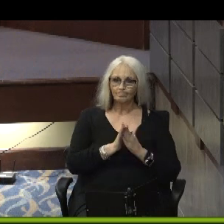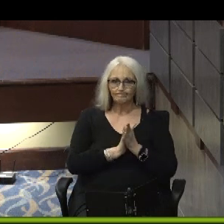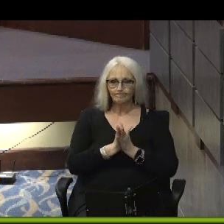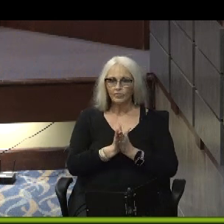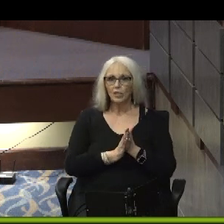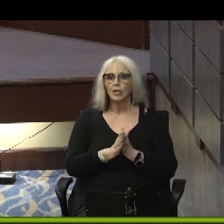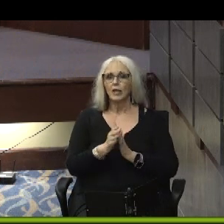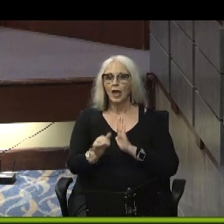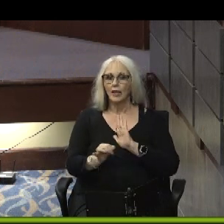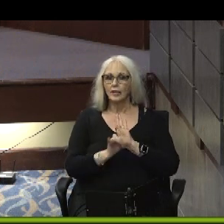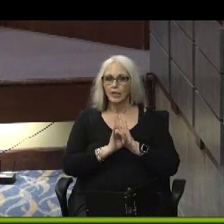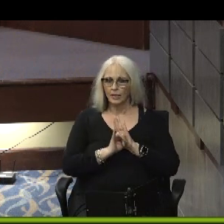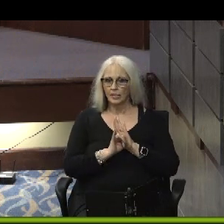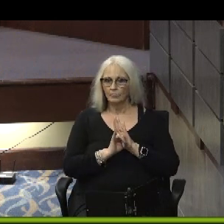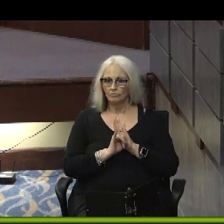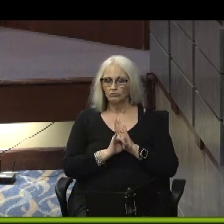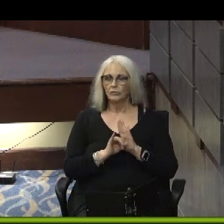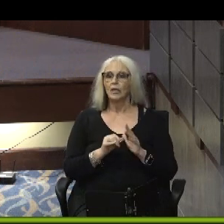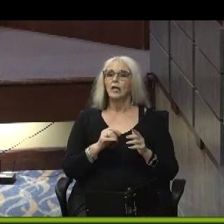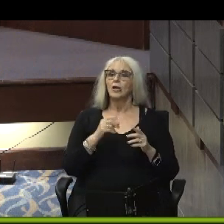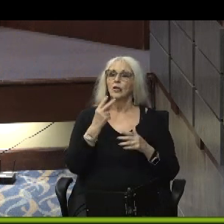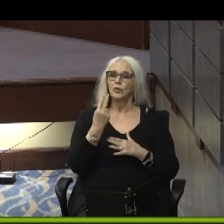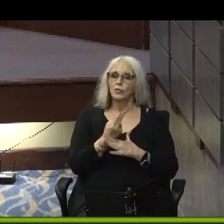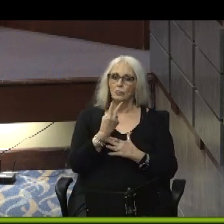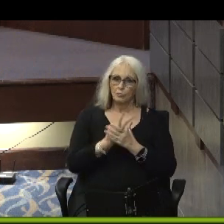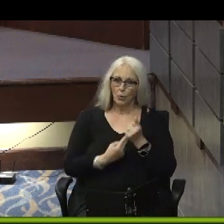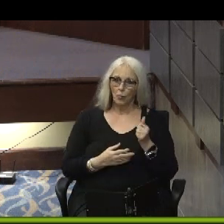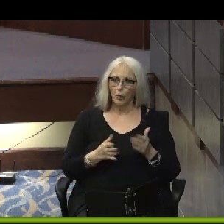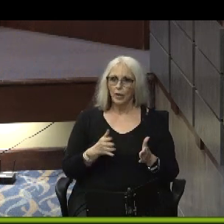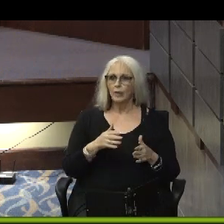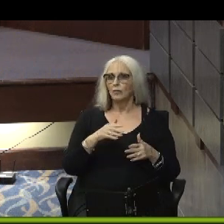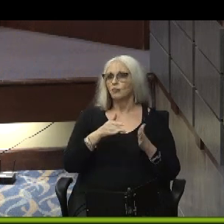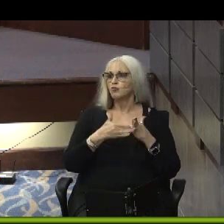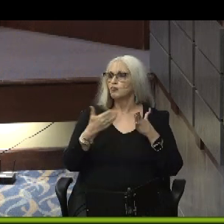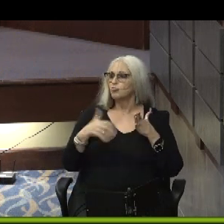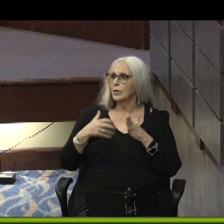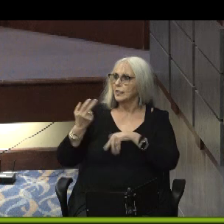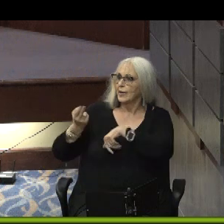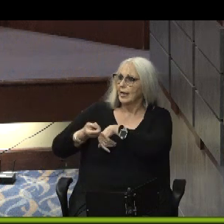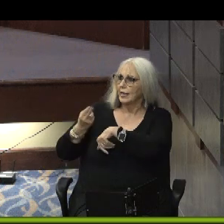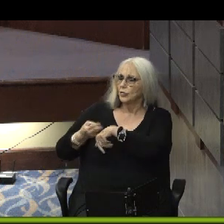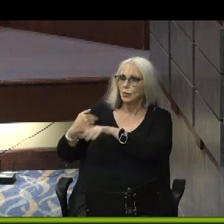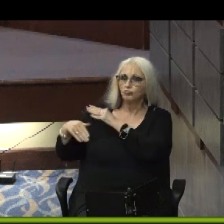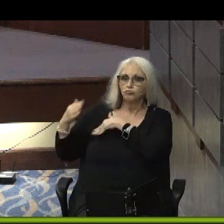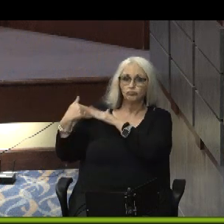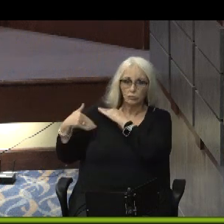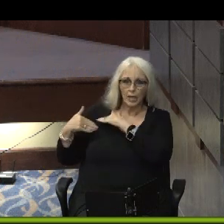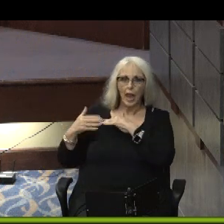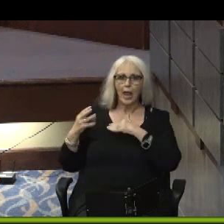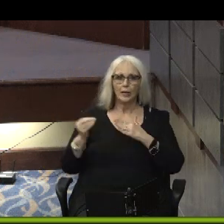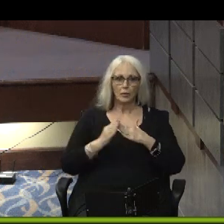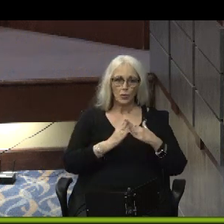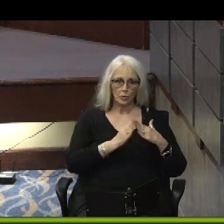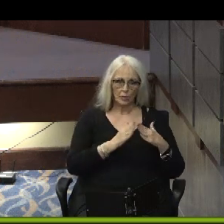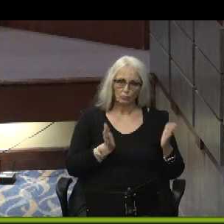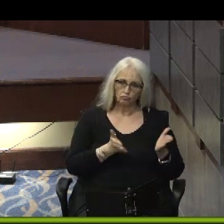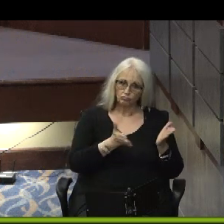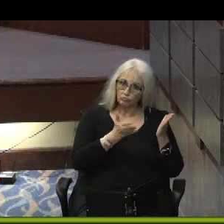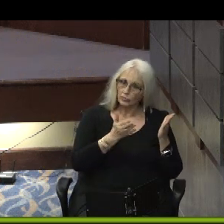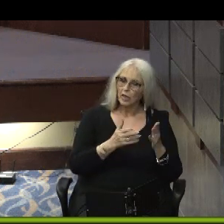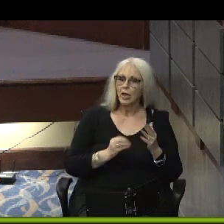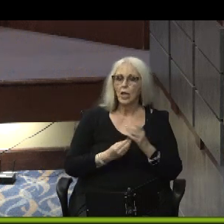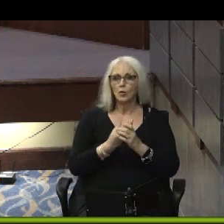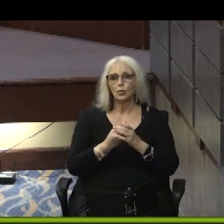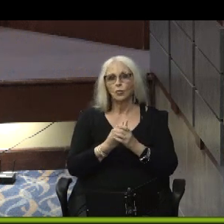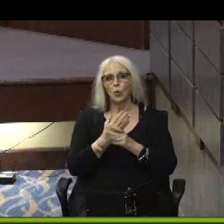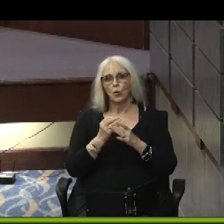identity using both ways that reflect our city's rich history and our diverse community. while also highlighting our growing economy in order to guide